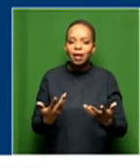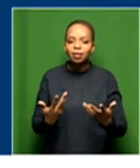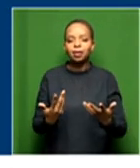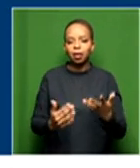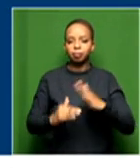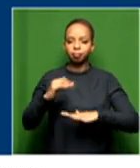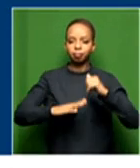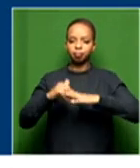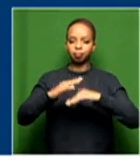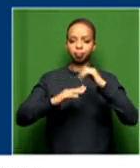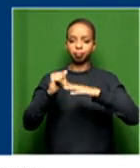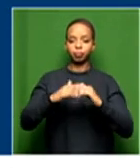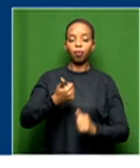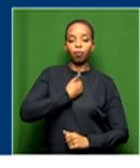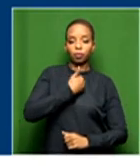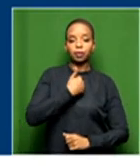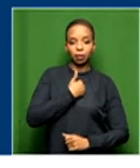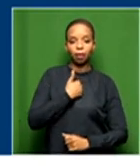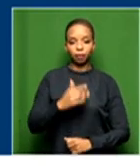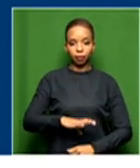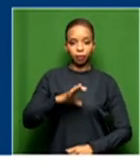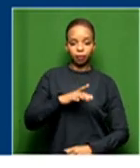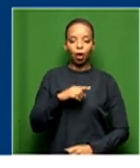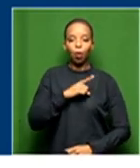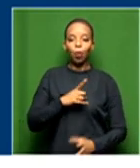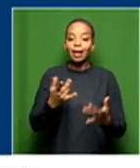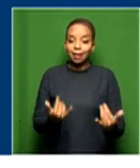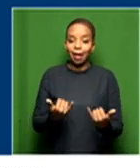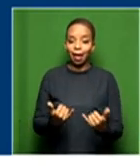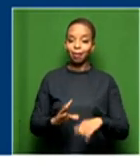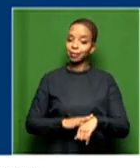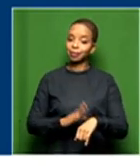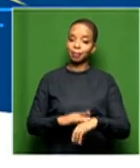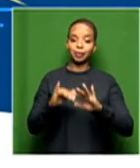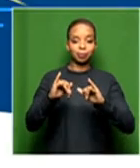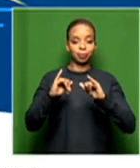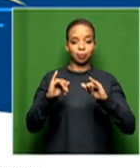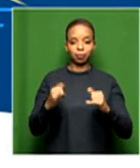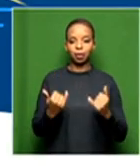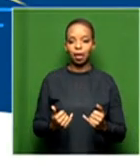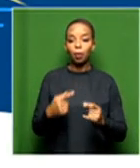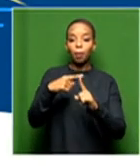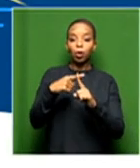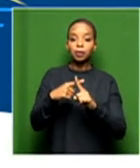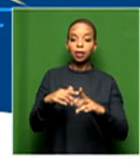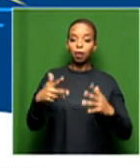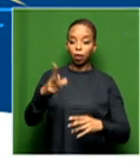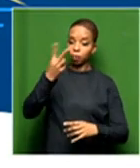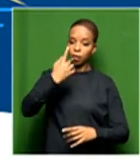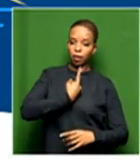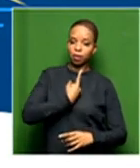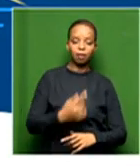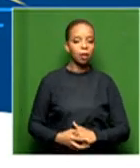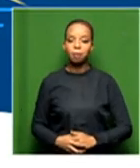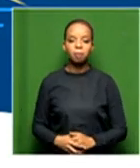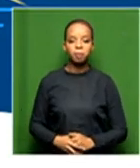a moment where, times are not really speaking of a very positive view of oneself. There are also podcasts